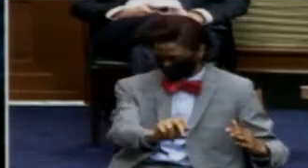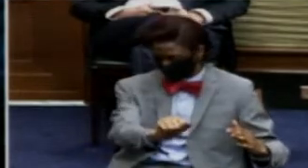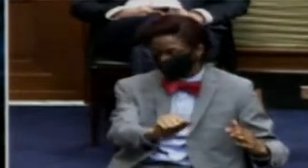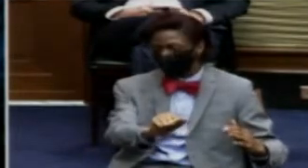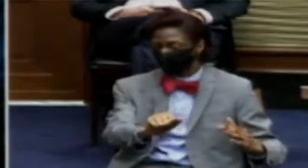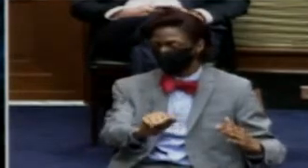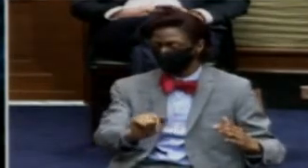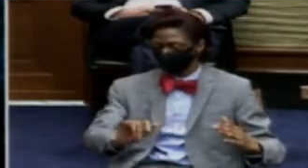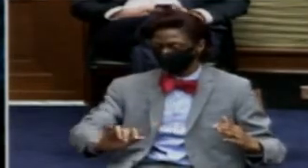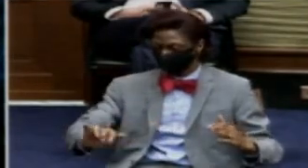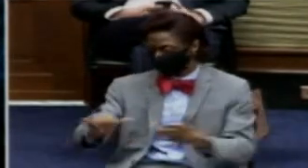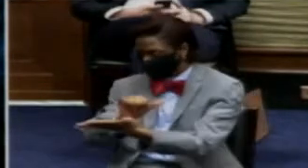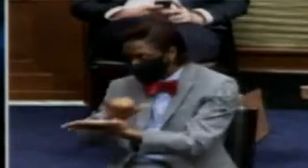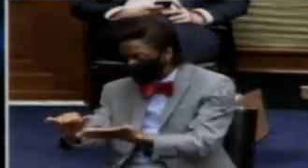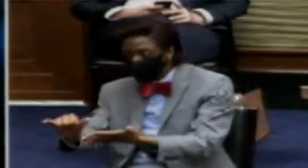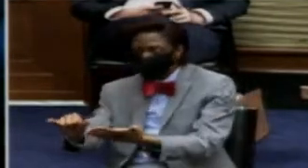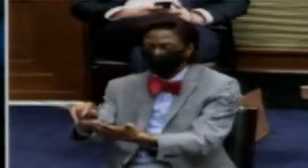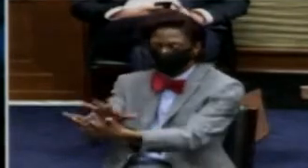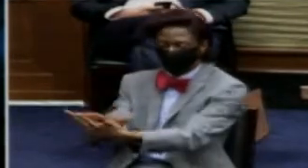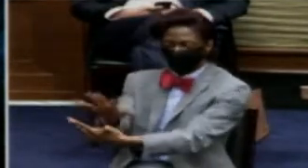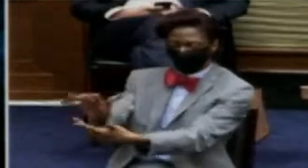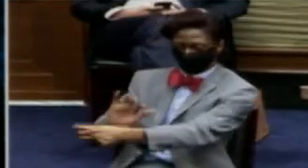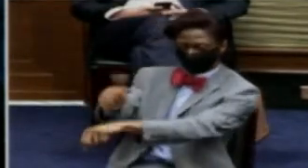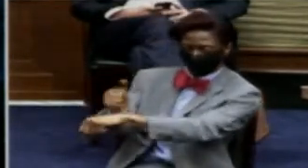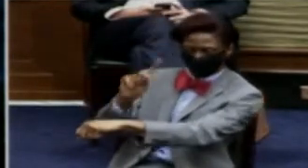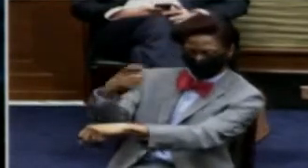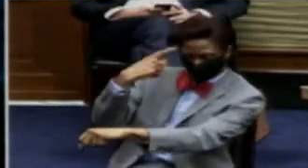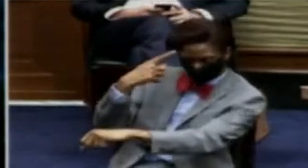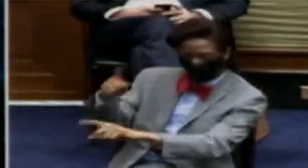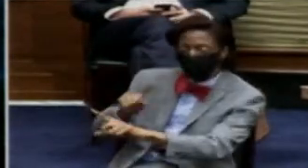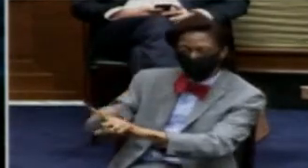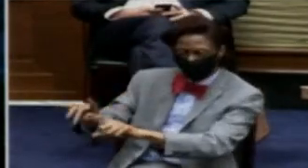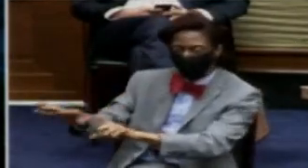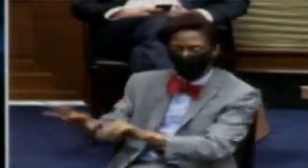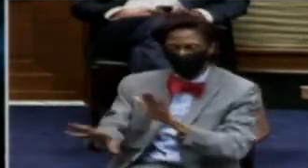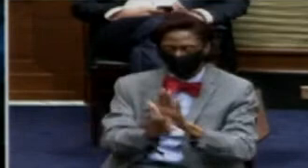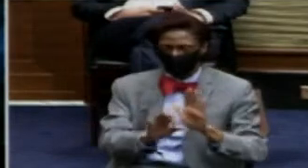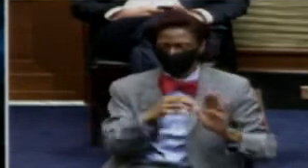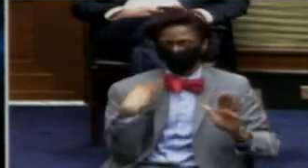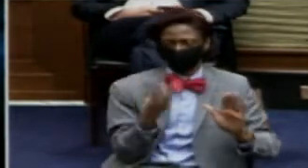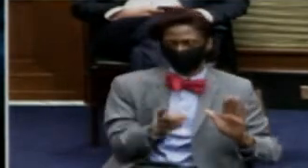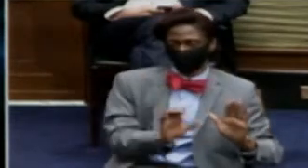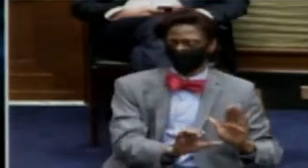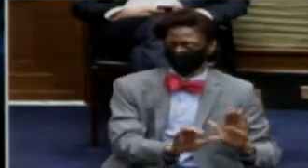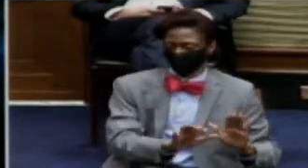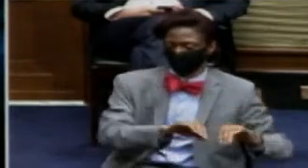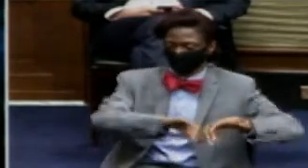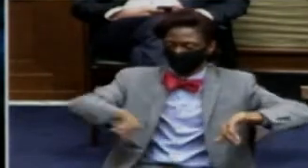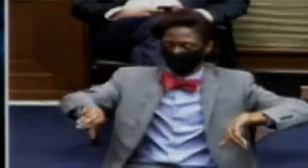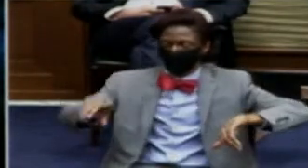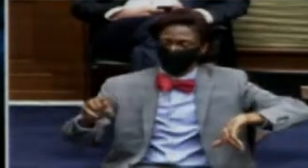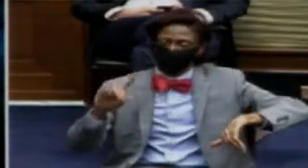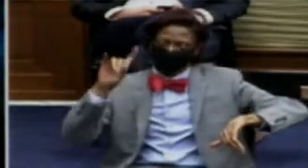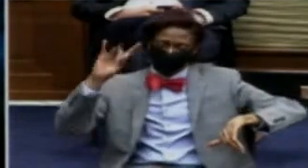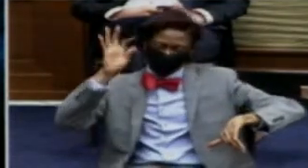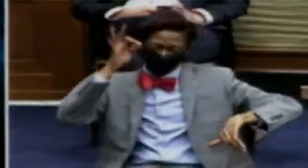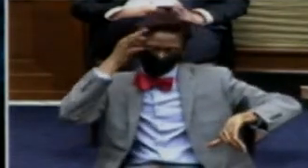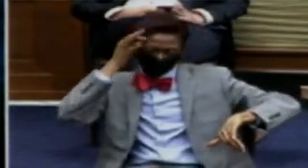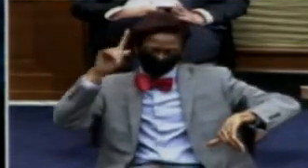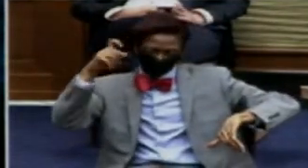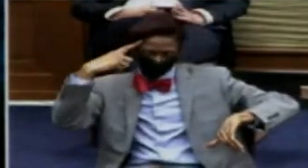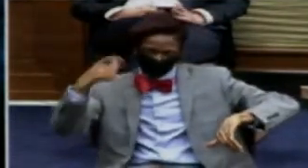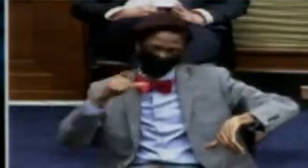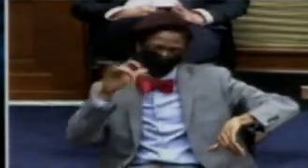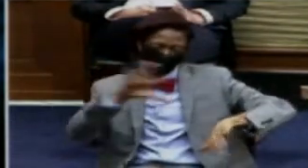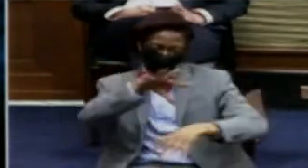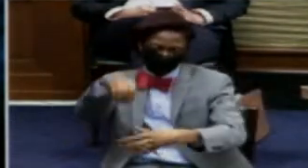in time, was the seat of federal government, but it was chosen to be Washington, D.C., so that the federal government would not be contained with any single